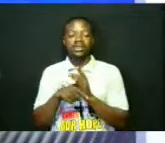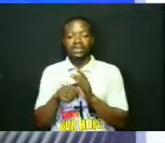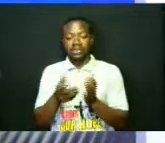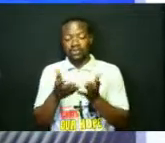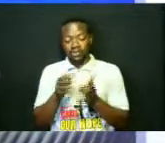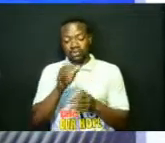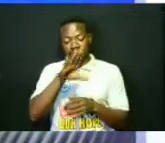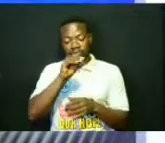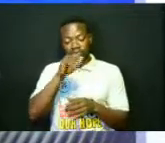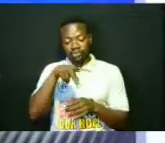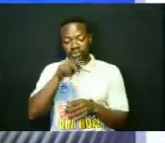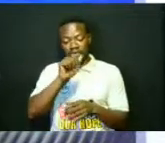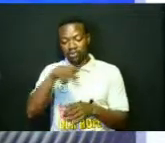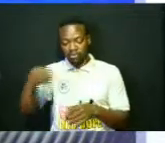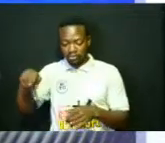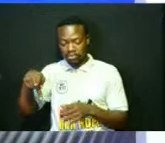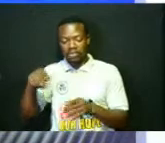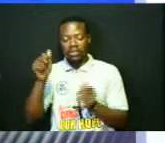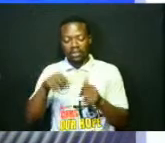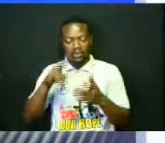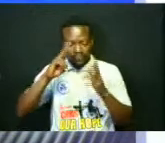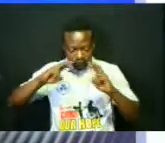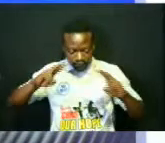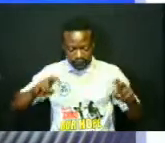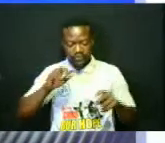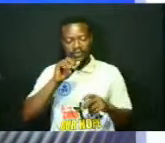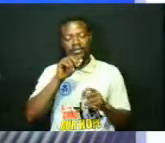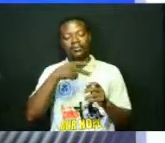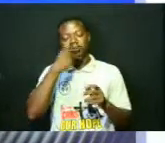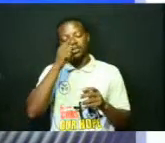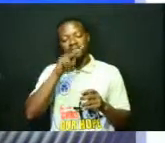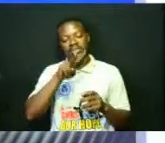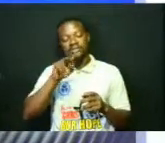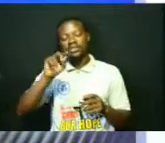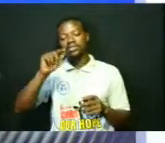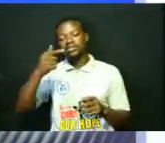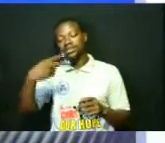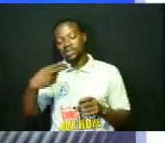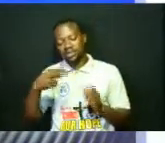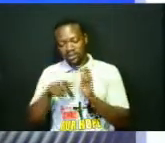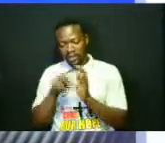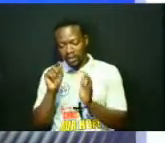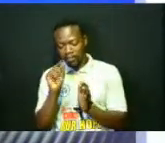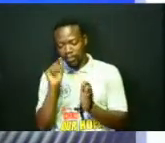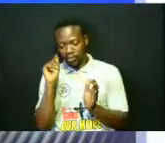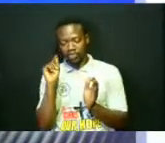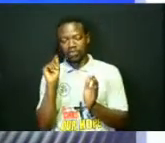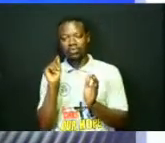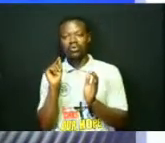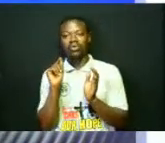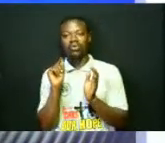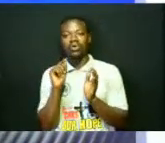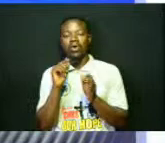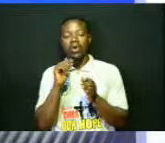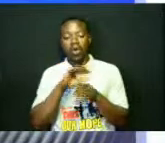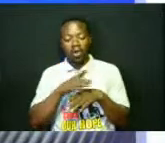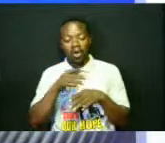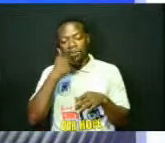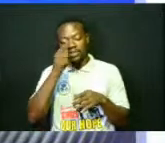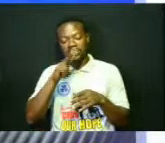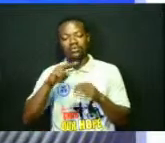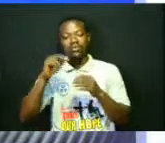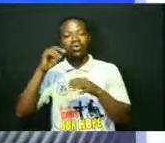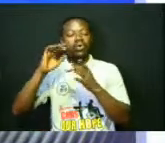COP app, you can look for Pen TV GH and then click that handle, as well as those who are on